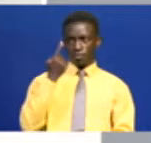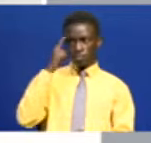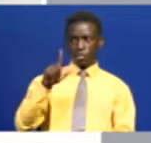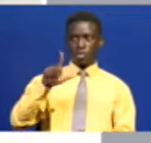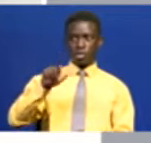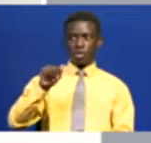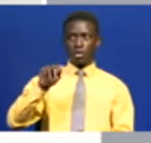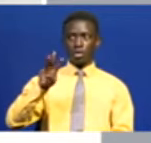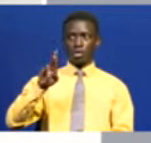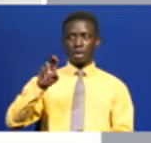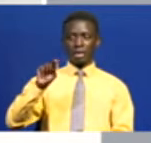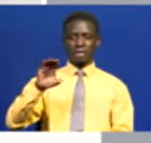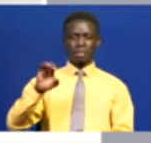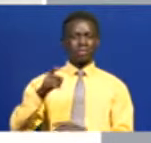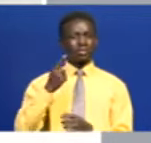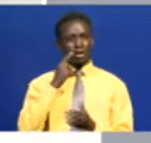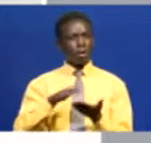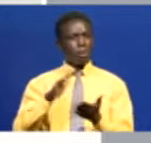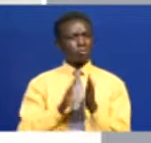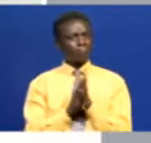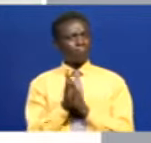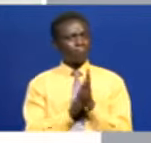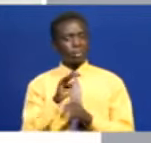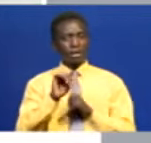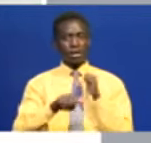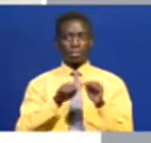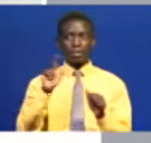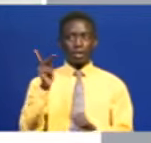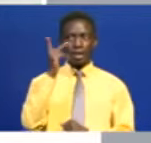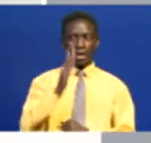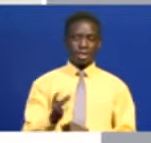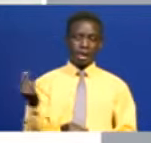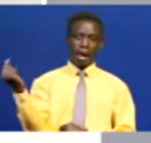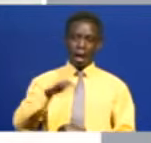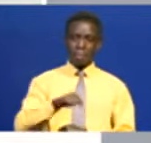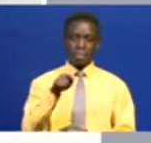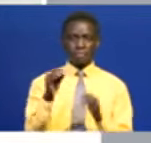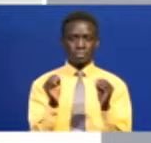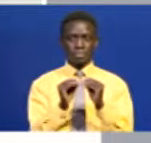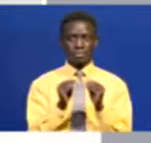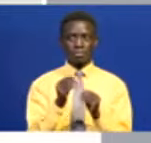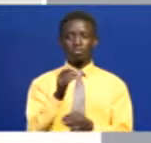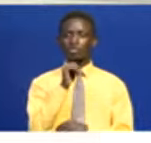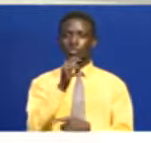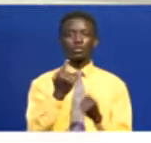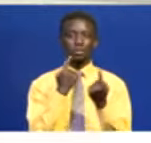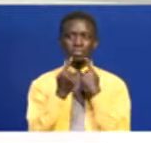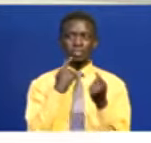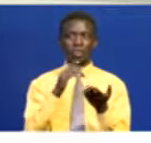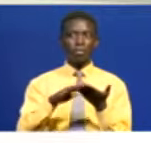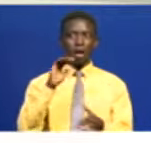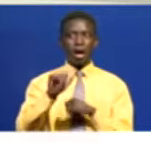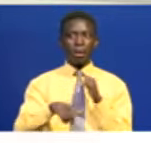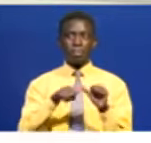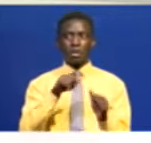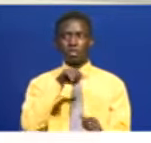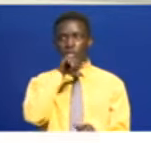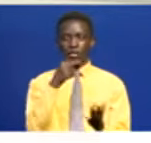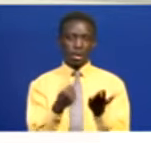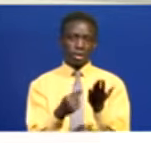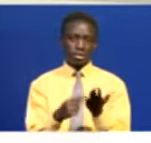so passionate about Kenyans attending this meeting. You haven't even spoken as much about Uganda.